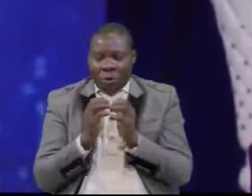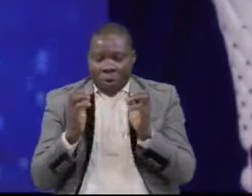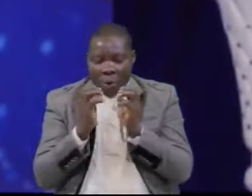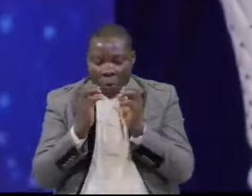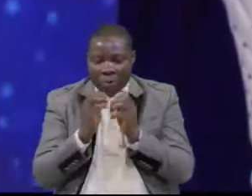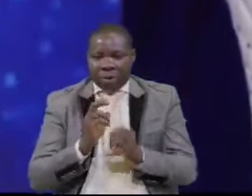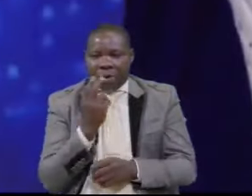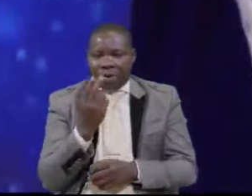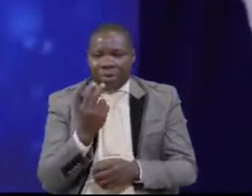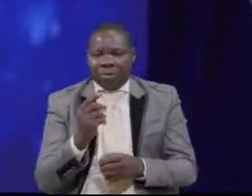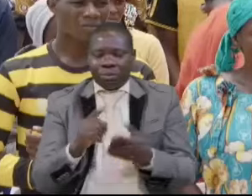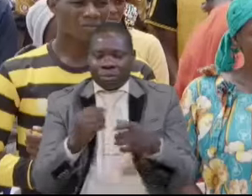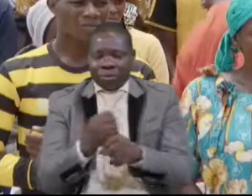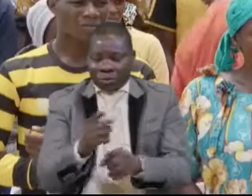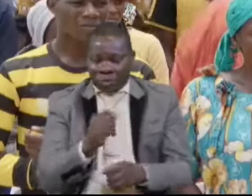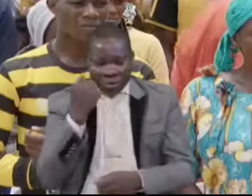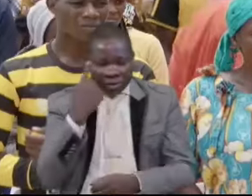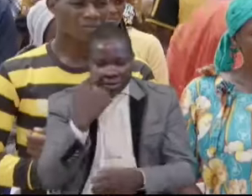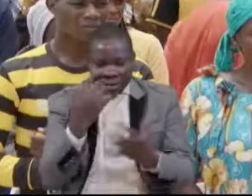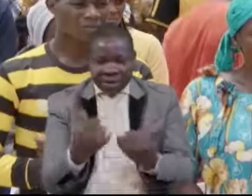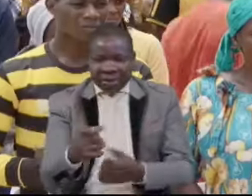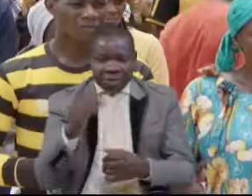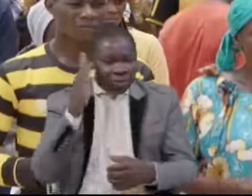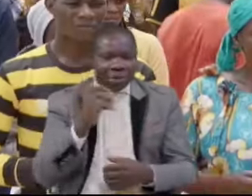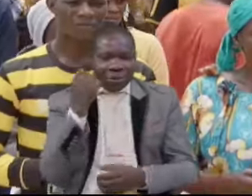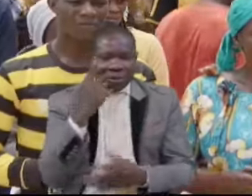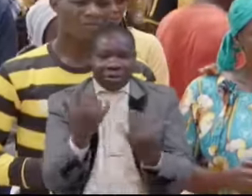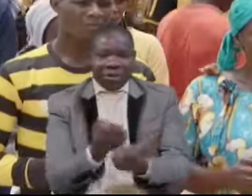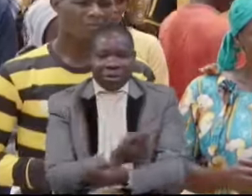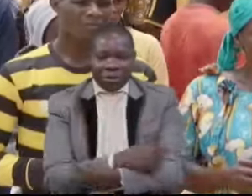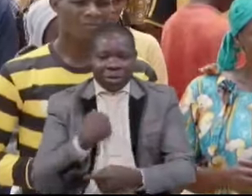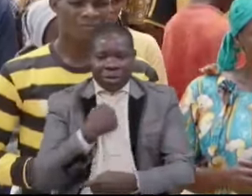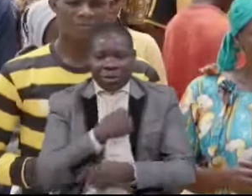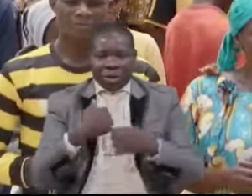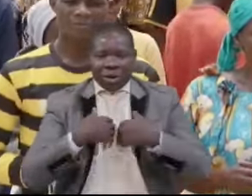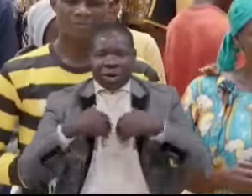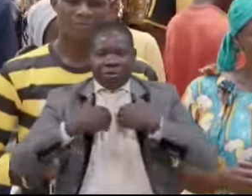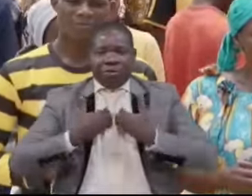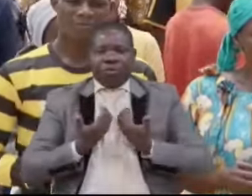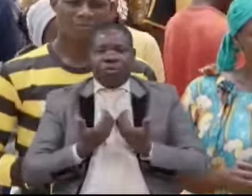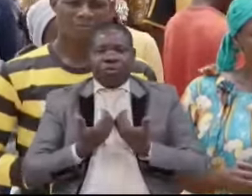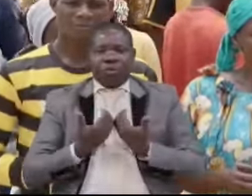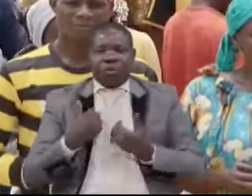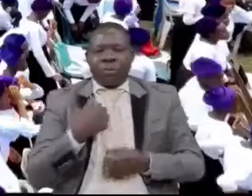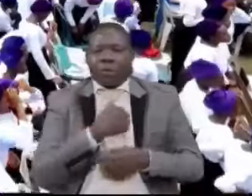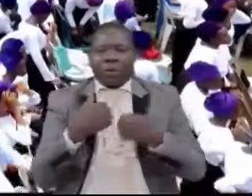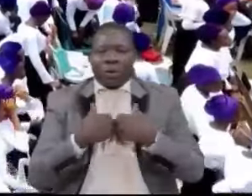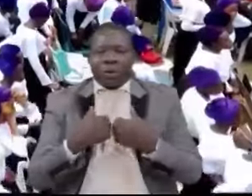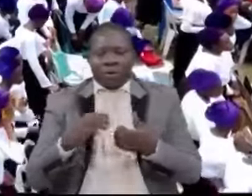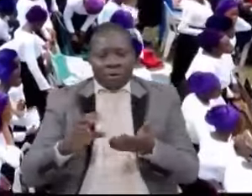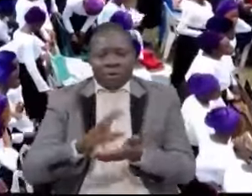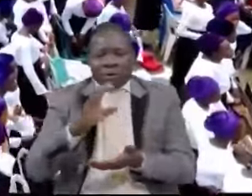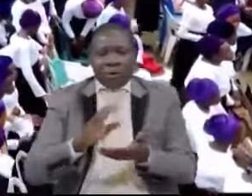understand today. We have teenagers. We have college, university